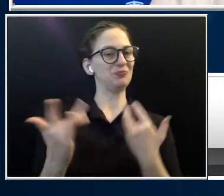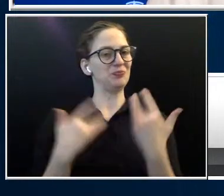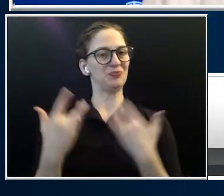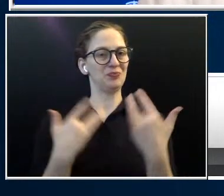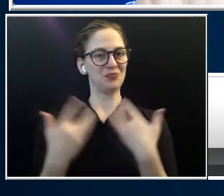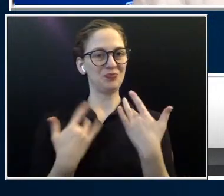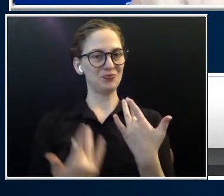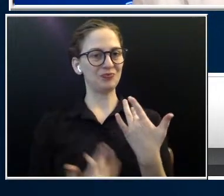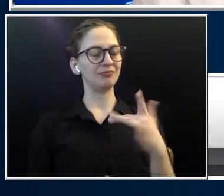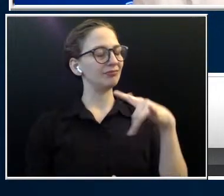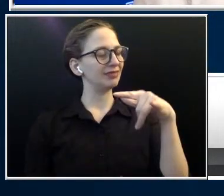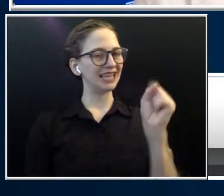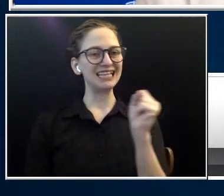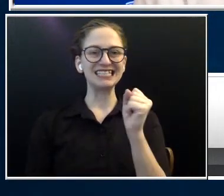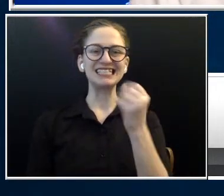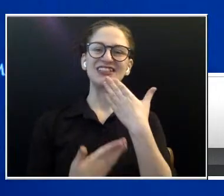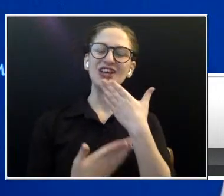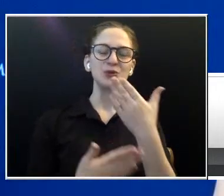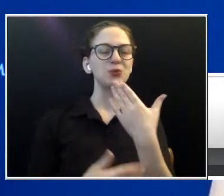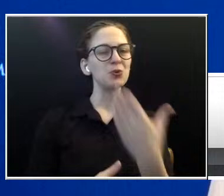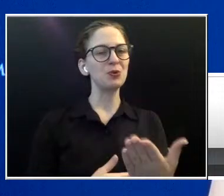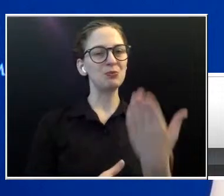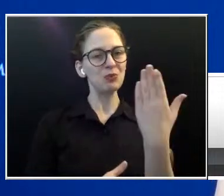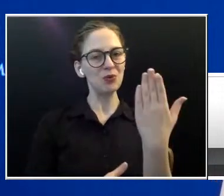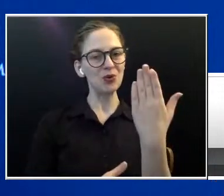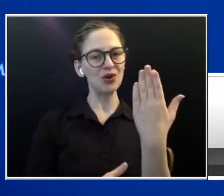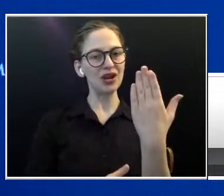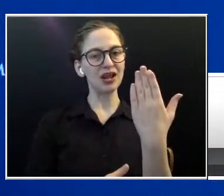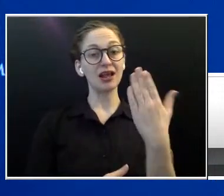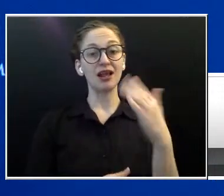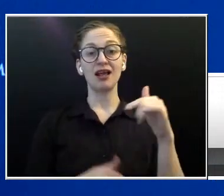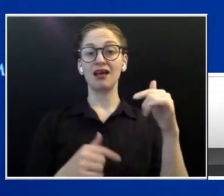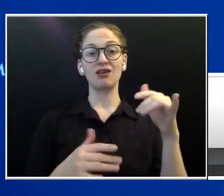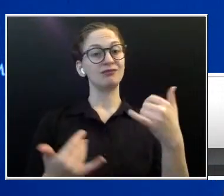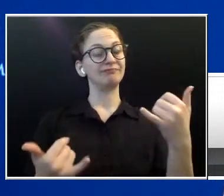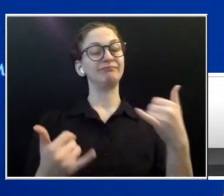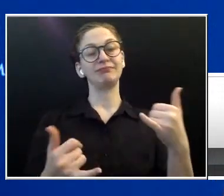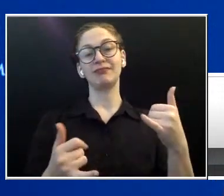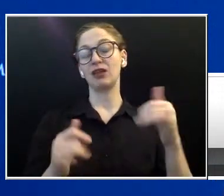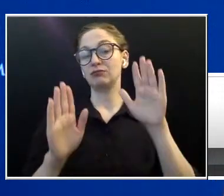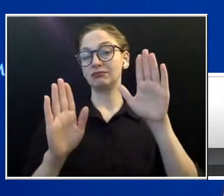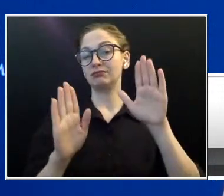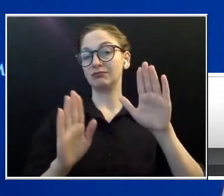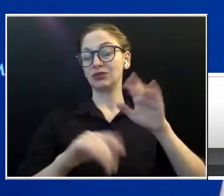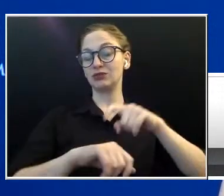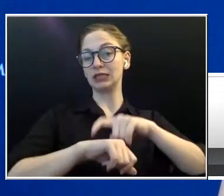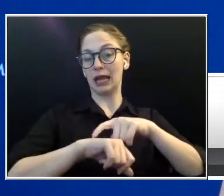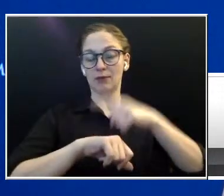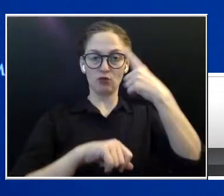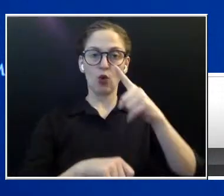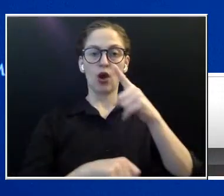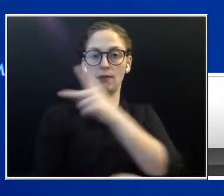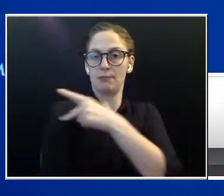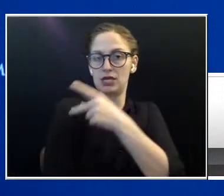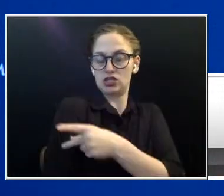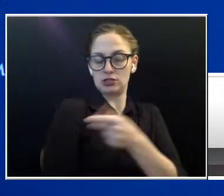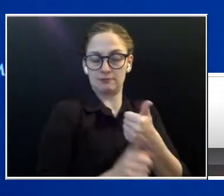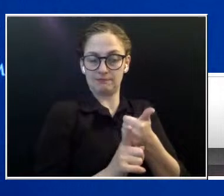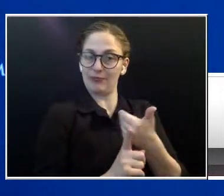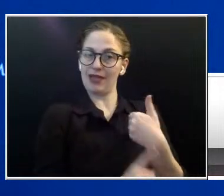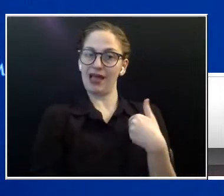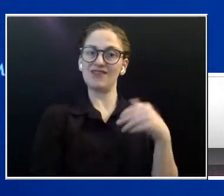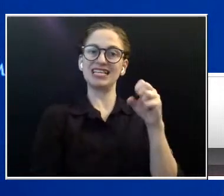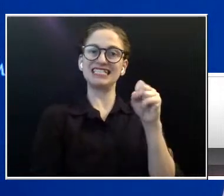good morning, Dr. Stites. This is an extraordinary time for patients with sickle cell disease. And just as a little background, sickle cell